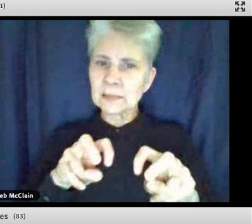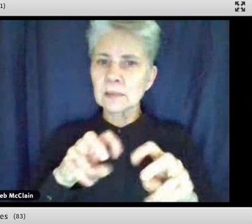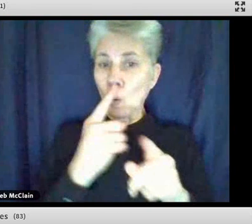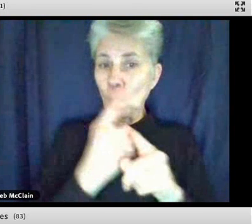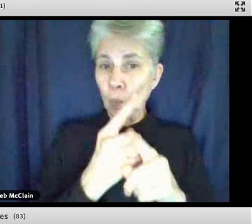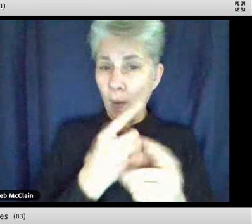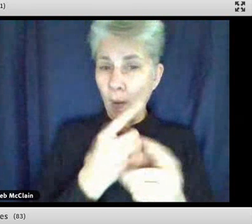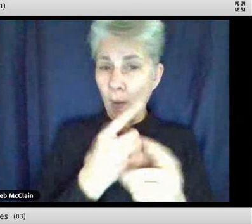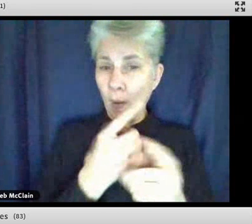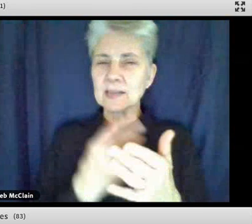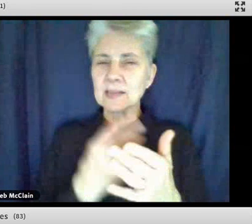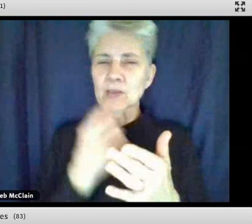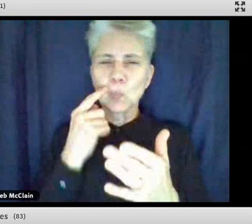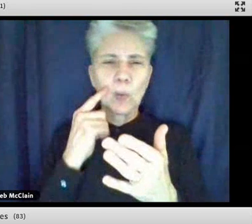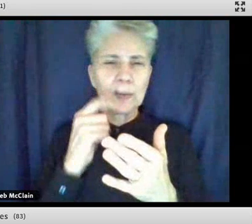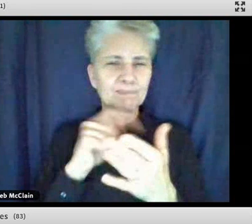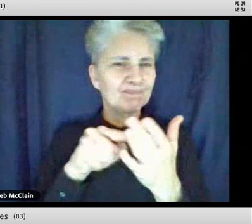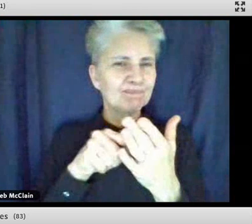in our jobs.